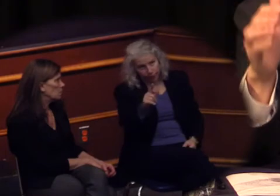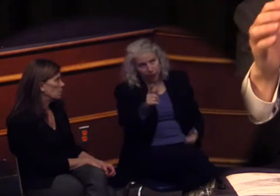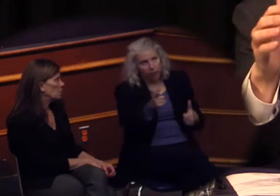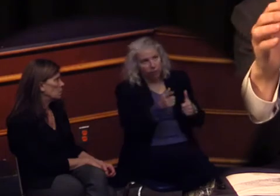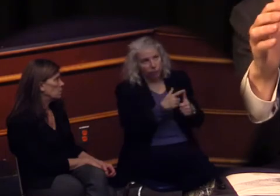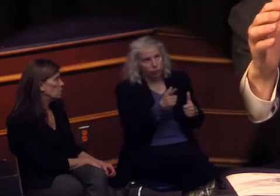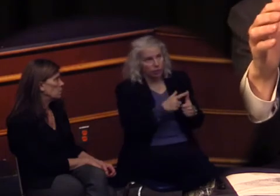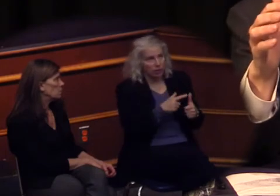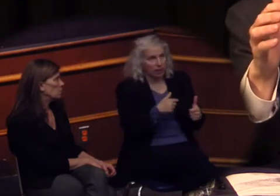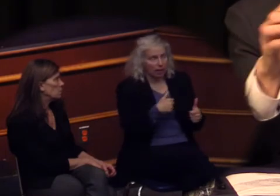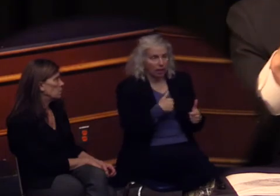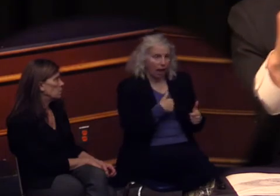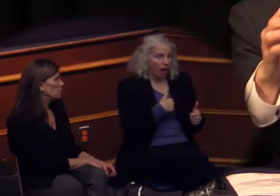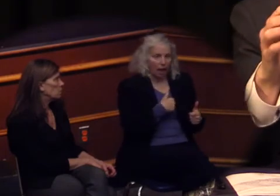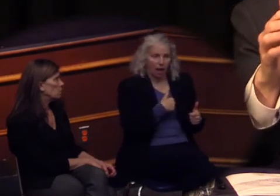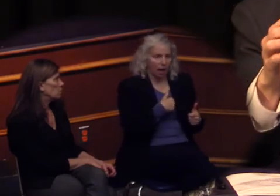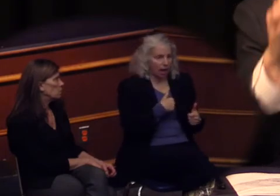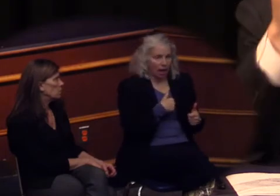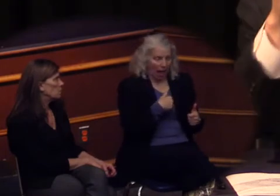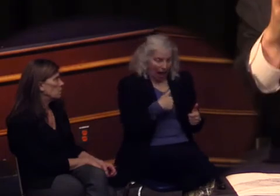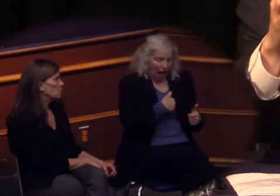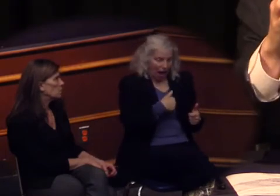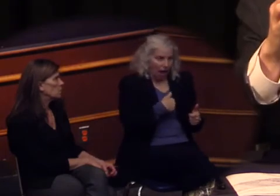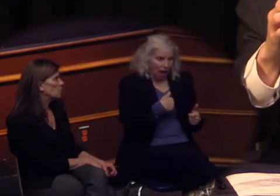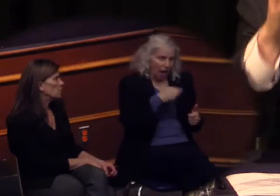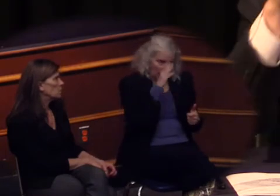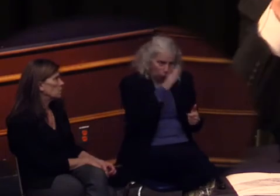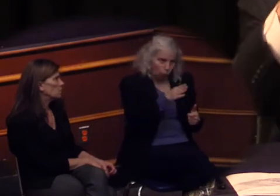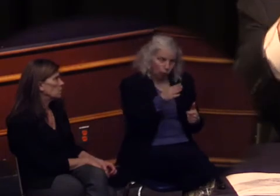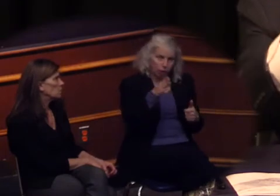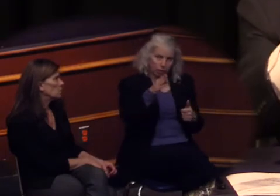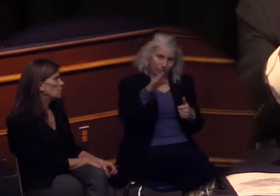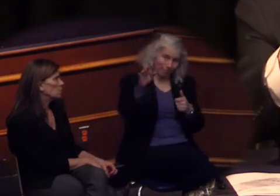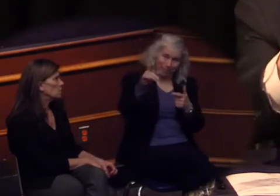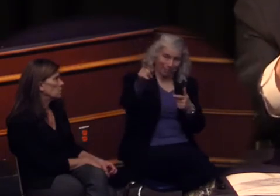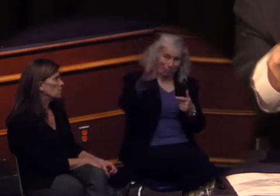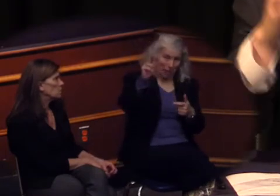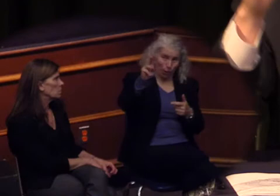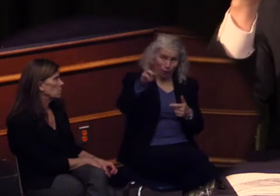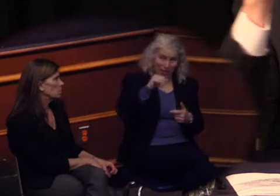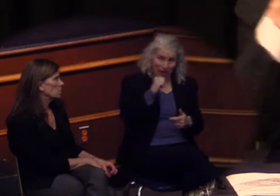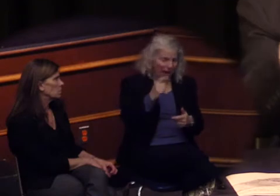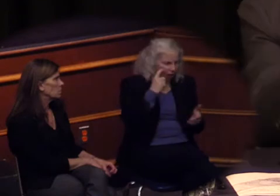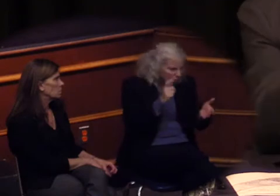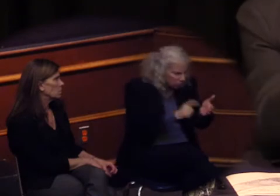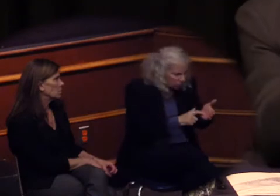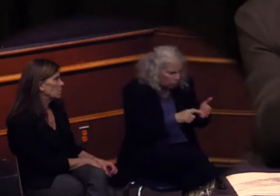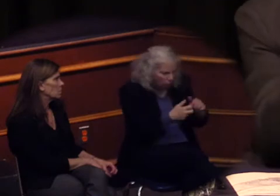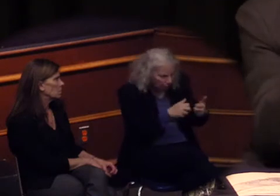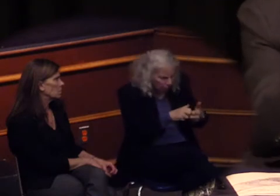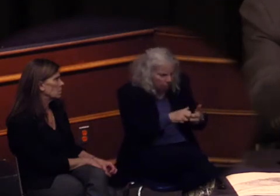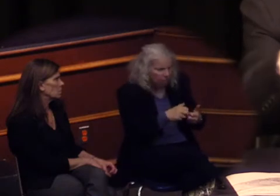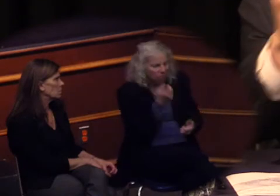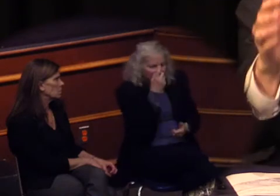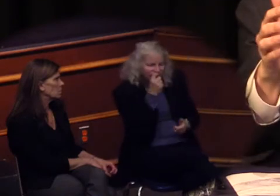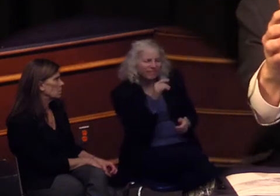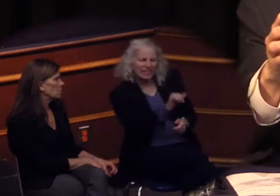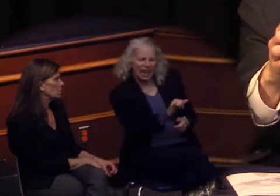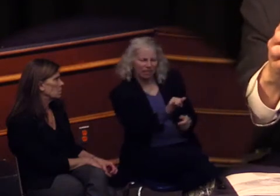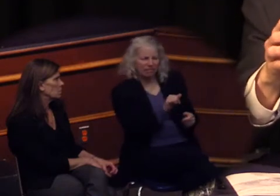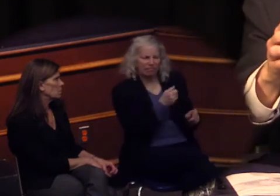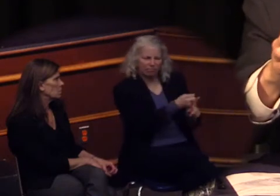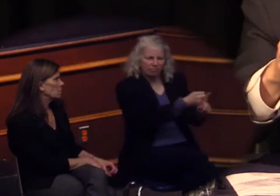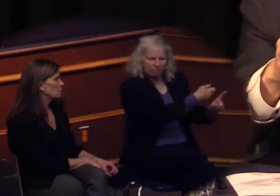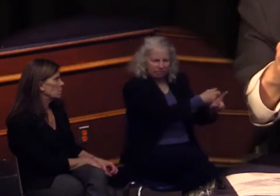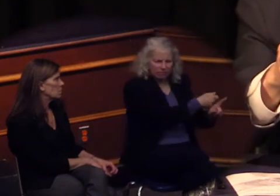basic leadership skills in this area, which our governor hasn't. Acknowledge it as a problem. Understand the scope of the problem. Determine what the goal needs to be in terms of additional